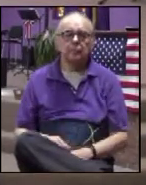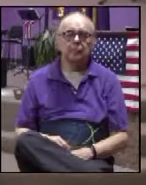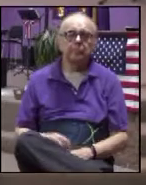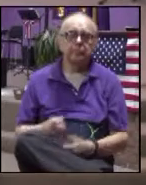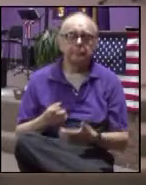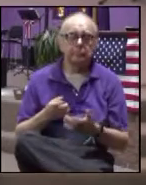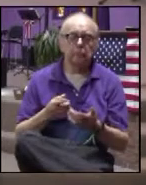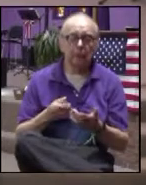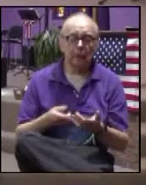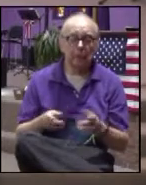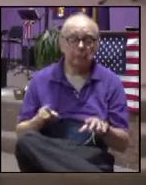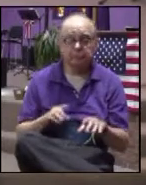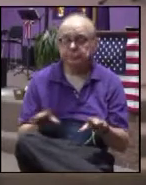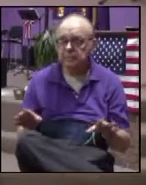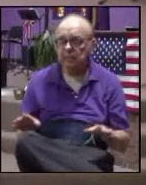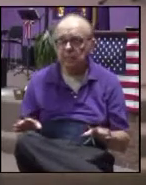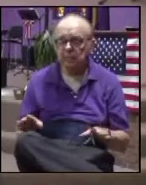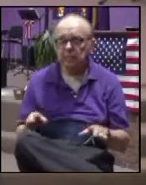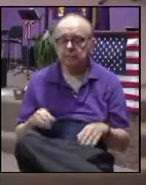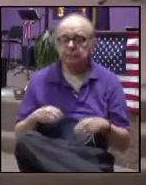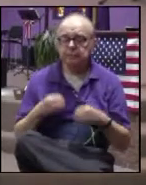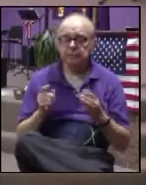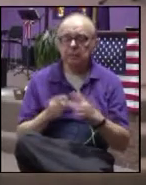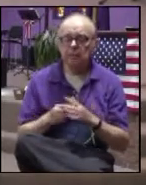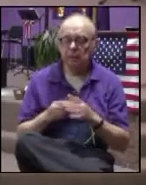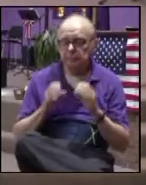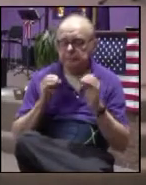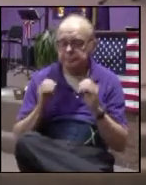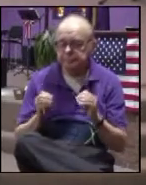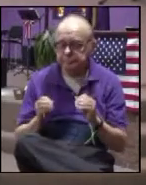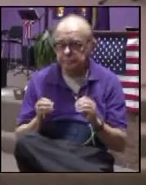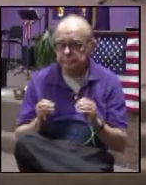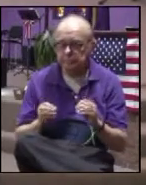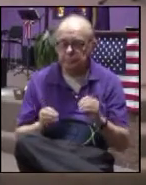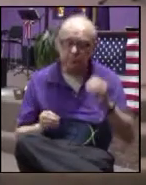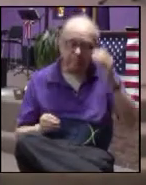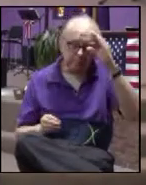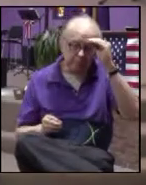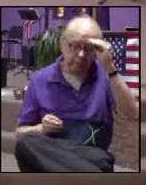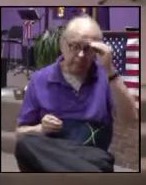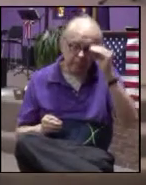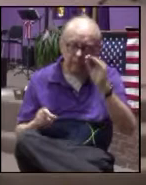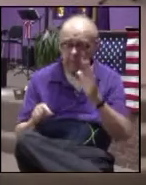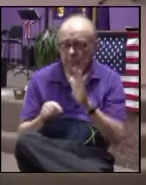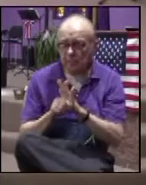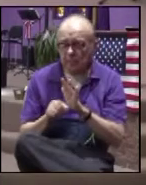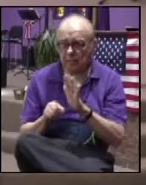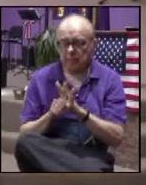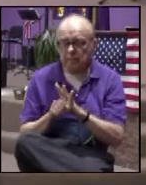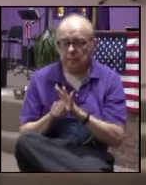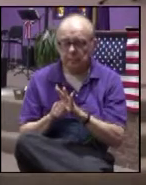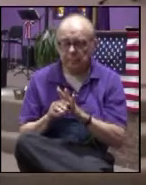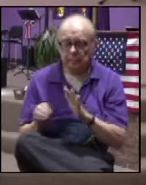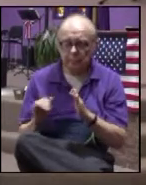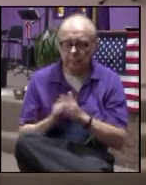And what they would do is they would start teaching these little boys scriptures. And that's what they would